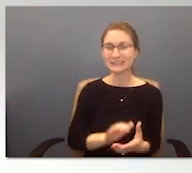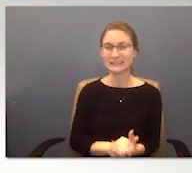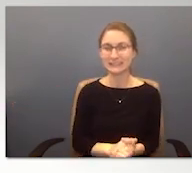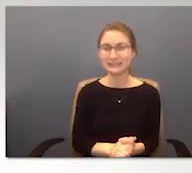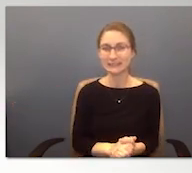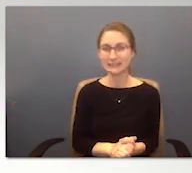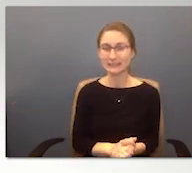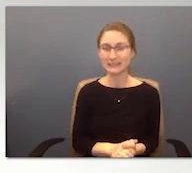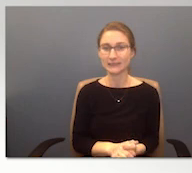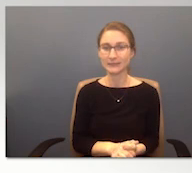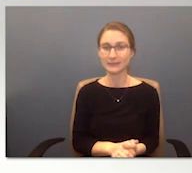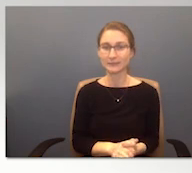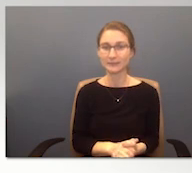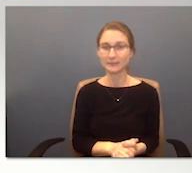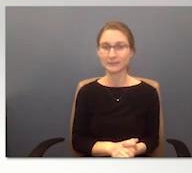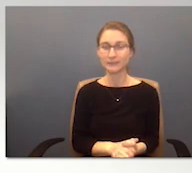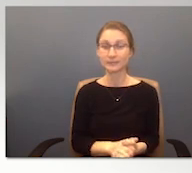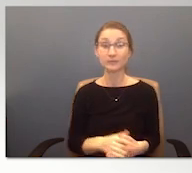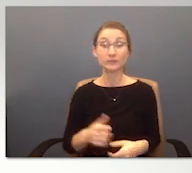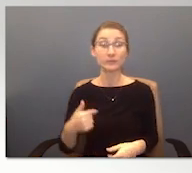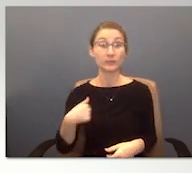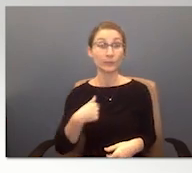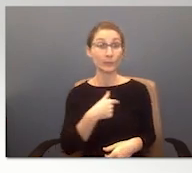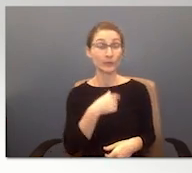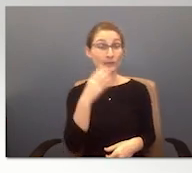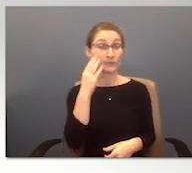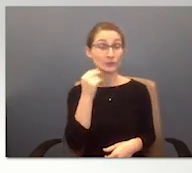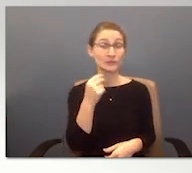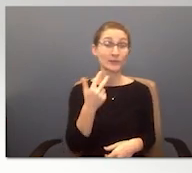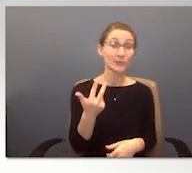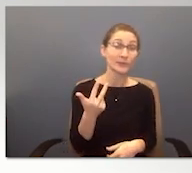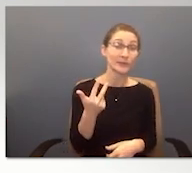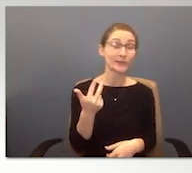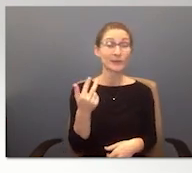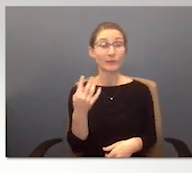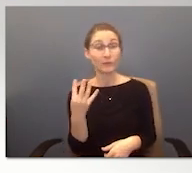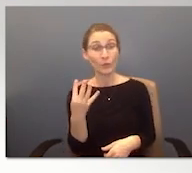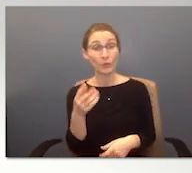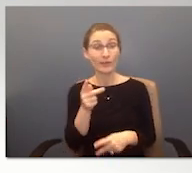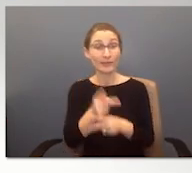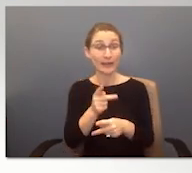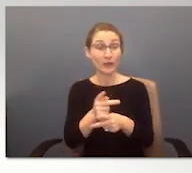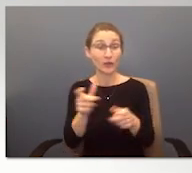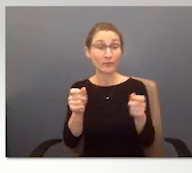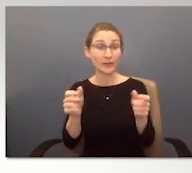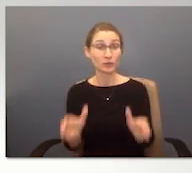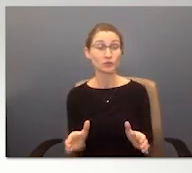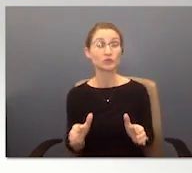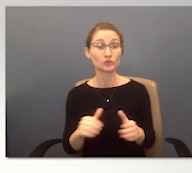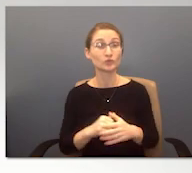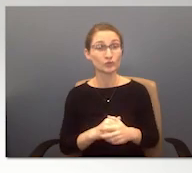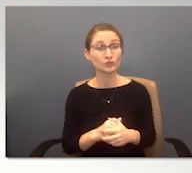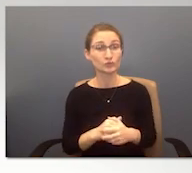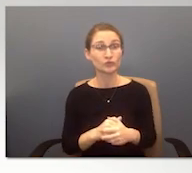me. Like, we went through 3 or 4 care managers, and we finally got this one, and we've had her now